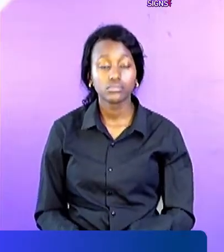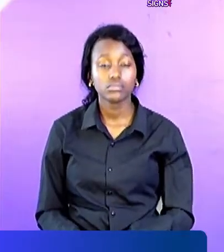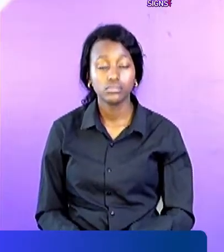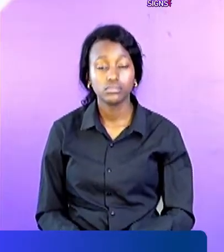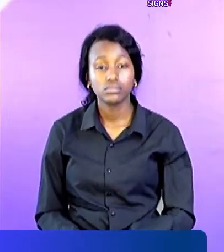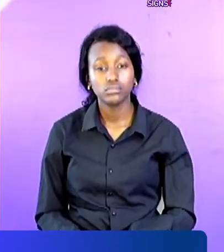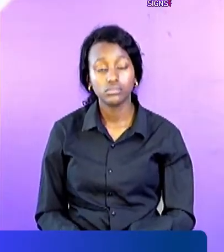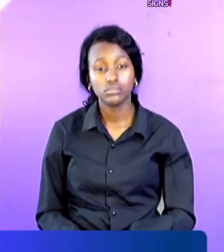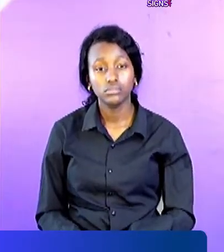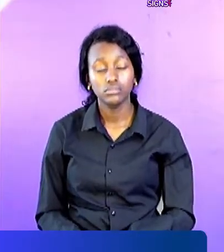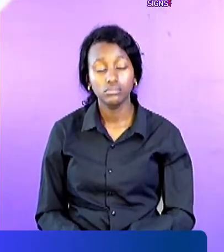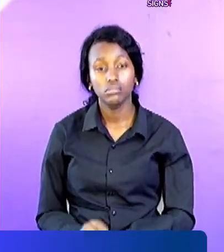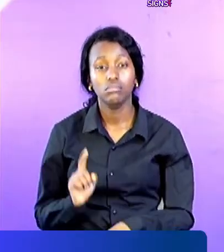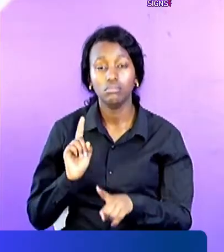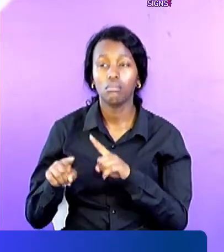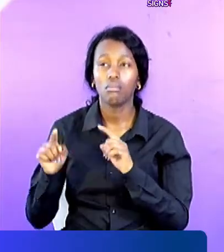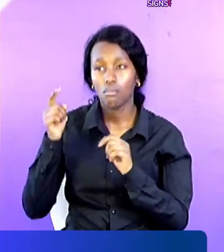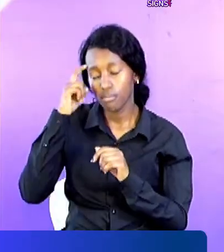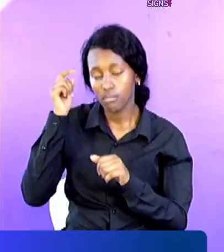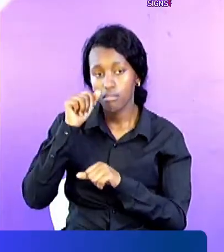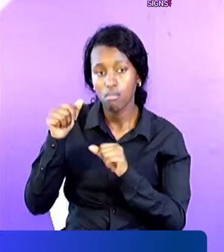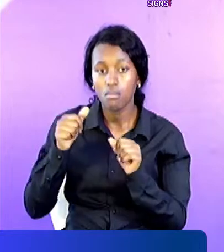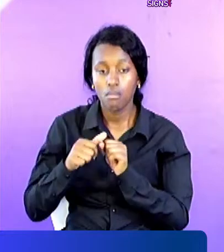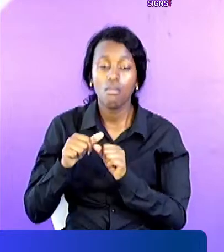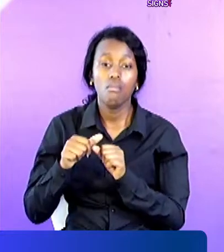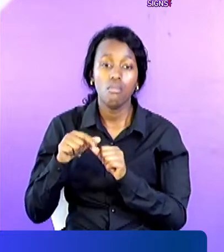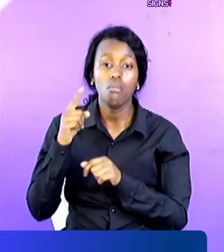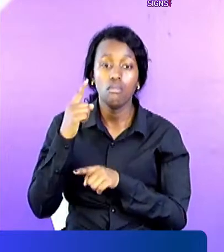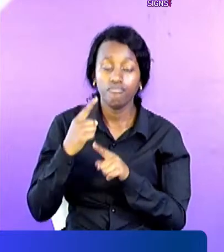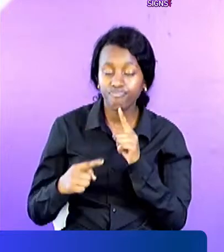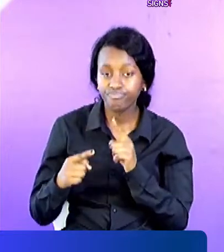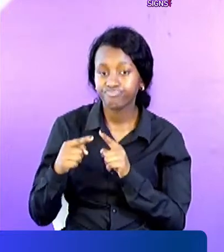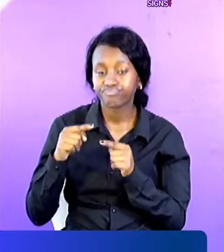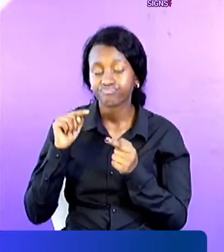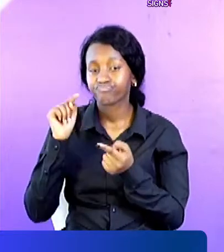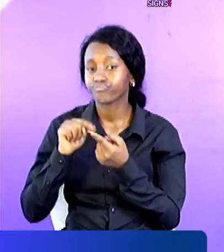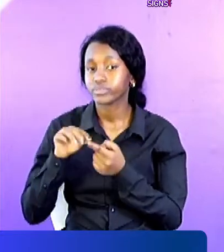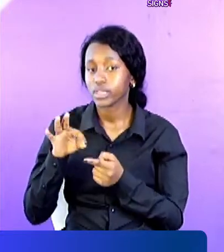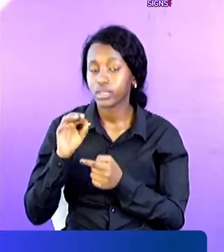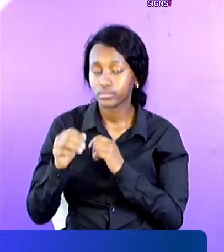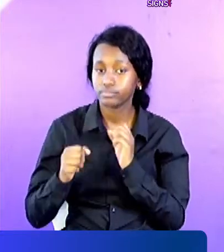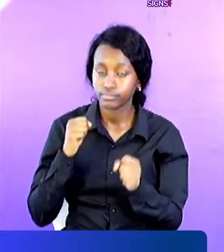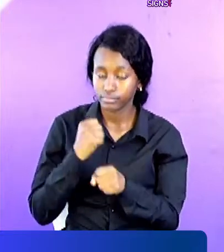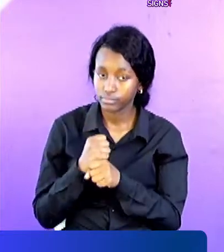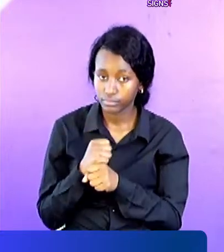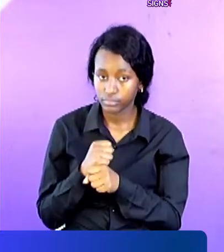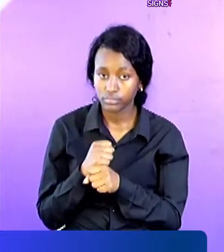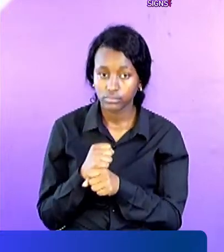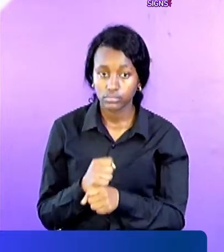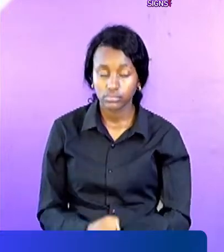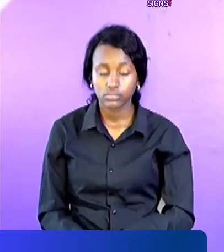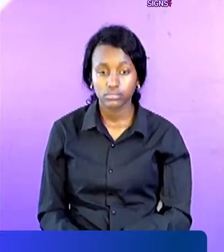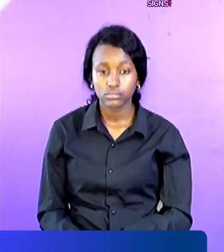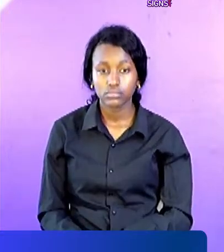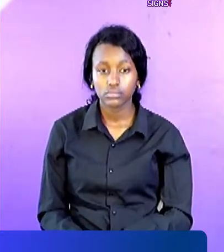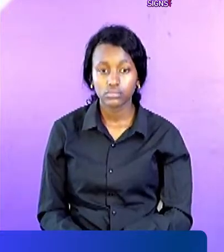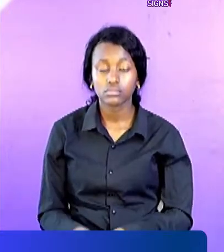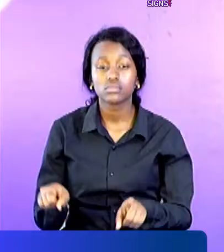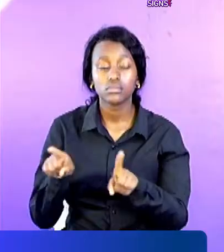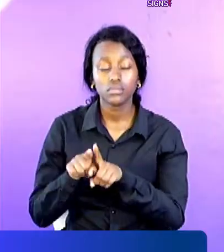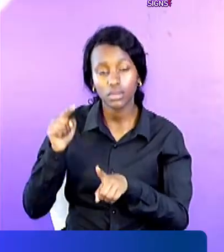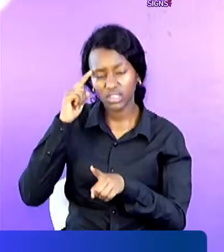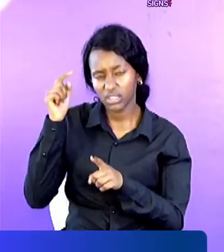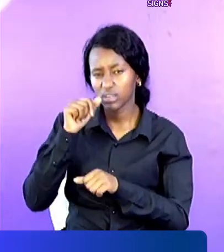here you're looking longer term, anything below 1 year all the way to 30. Yeah. And of course, the rate at